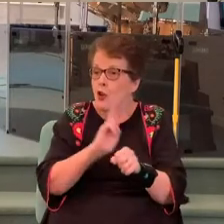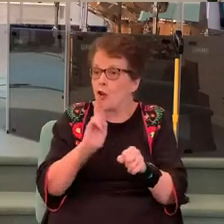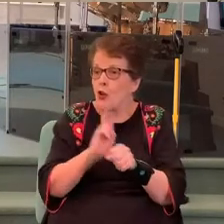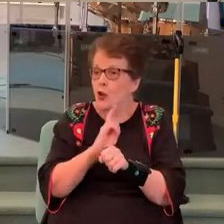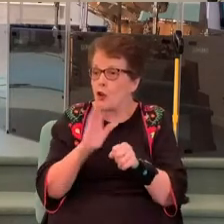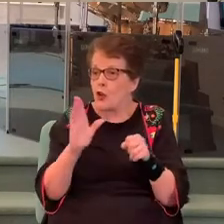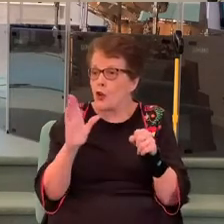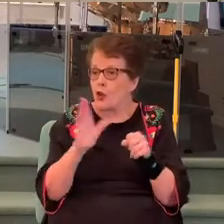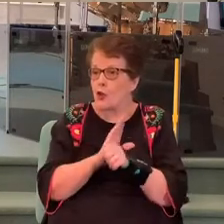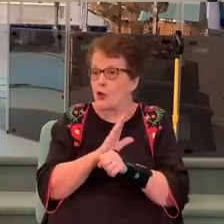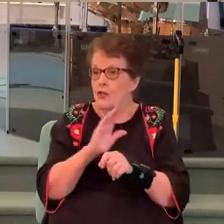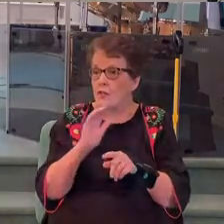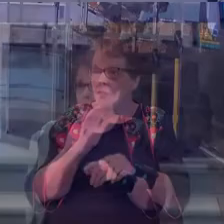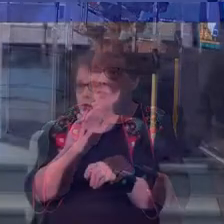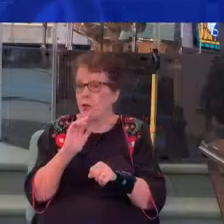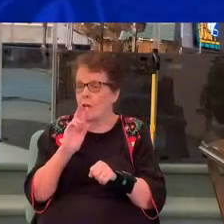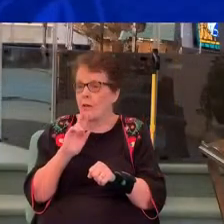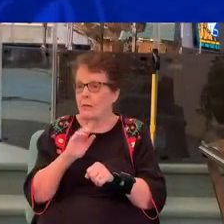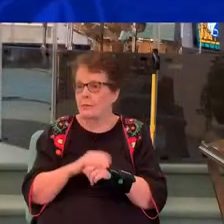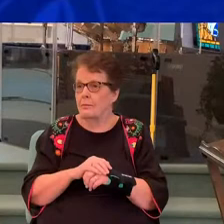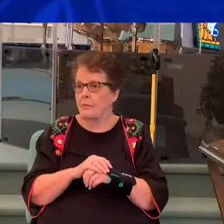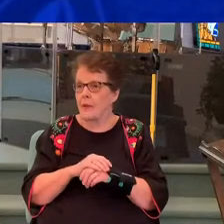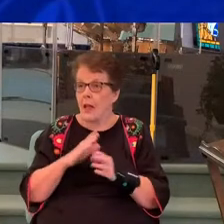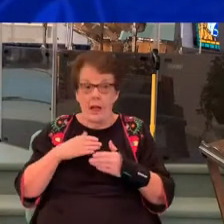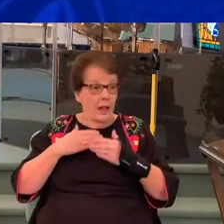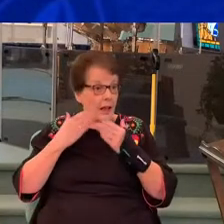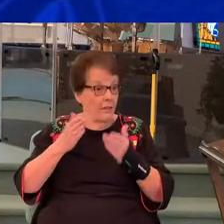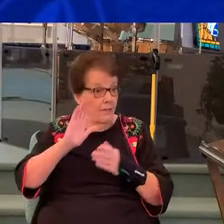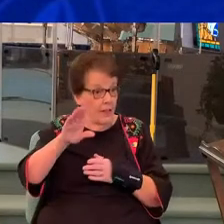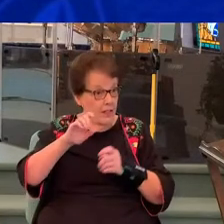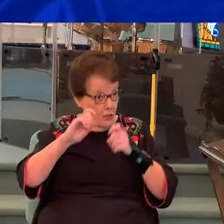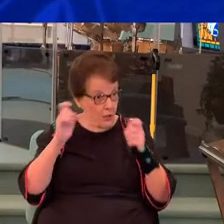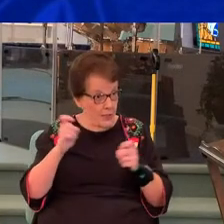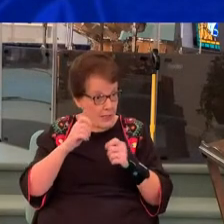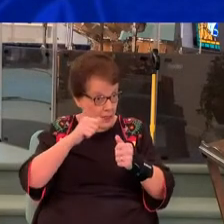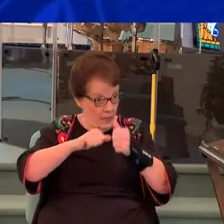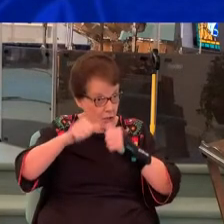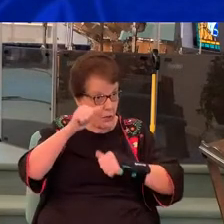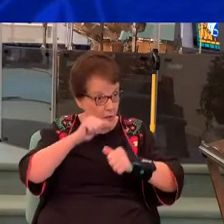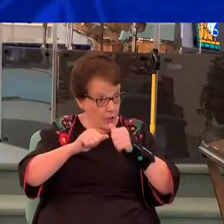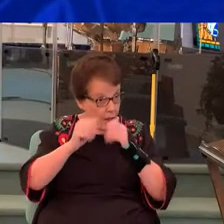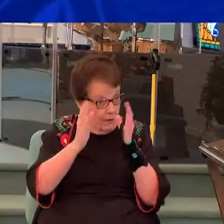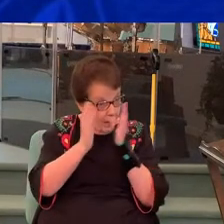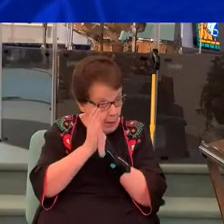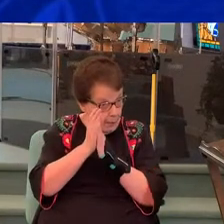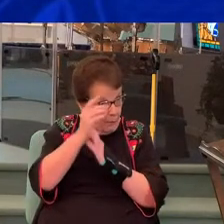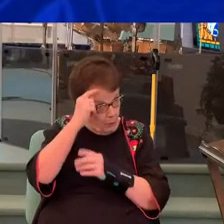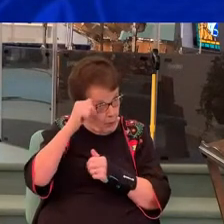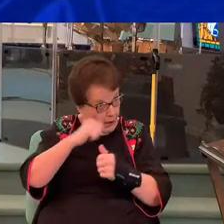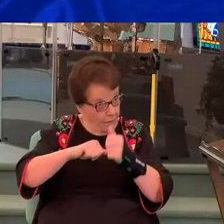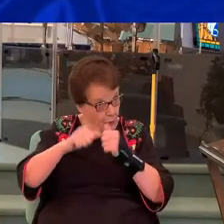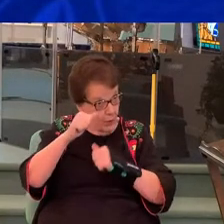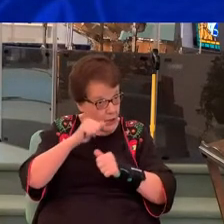a practical application. Therefore, confess your sins to one another and pray for one another that you may be healed.